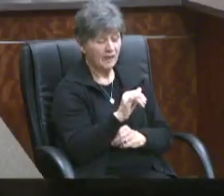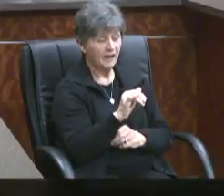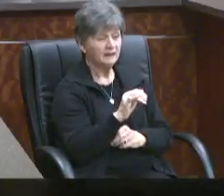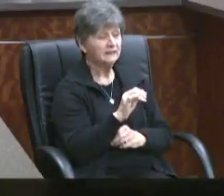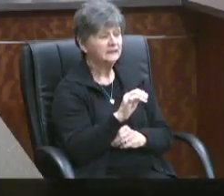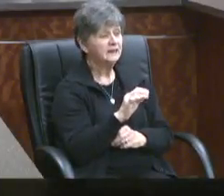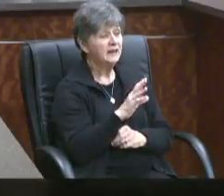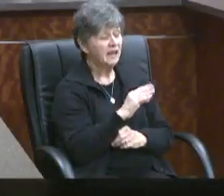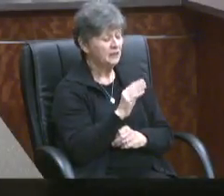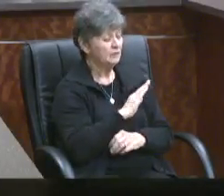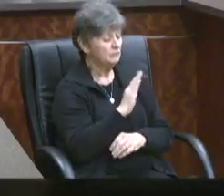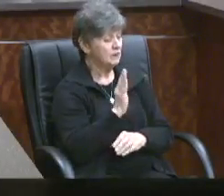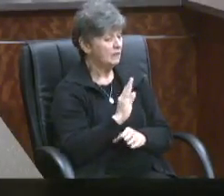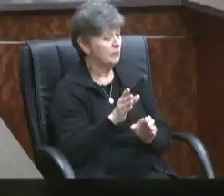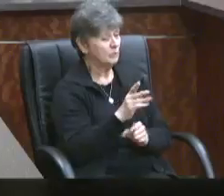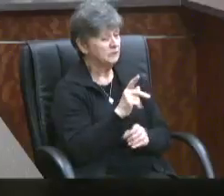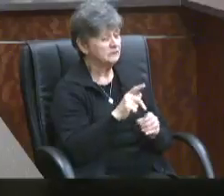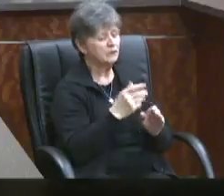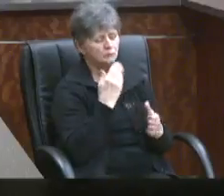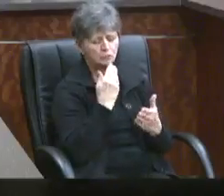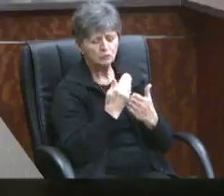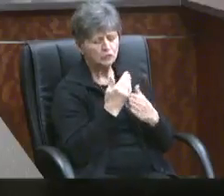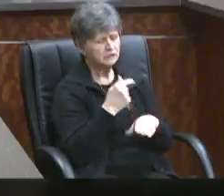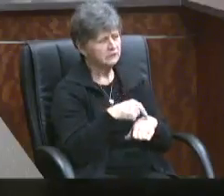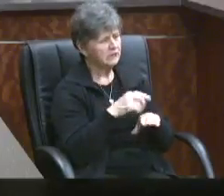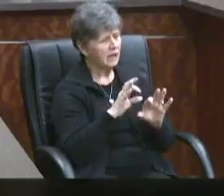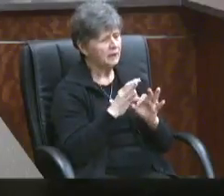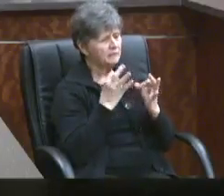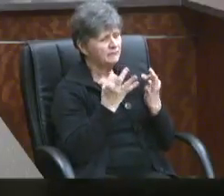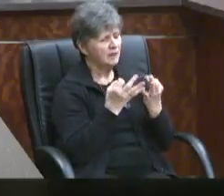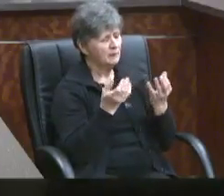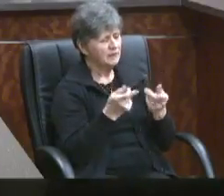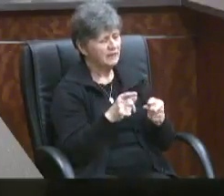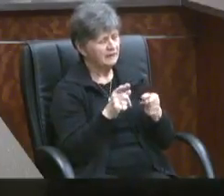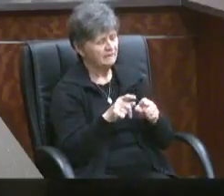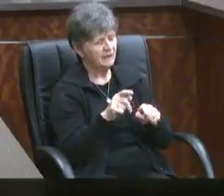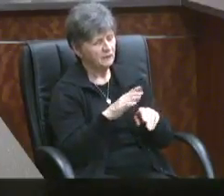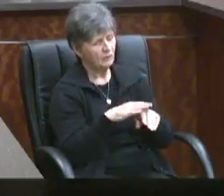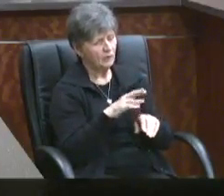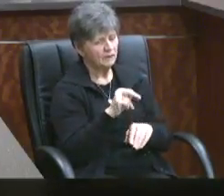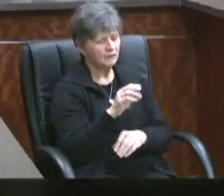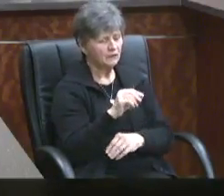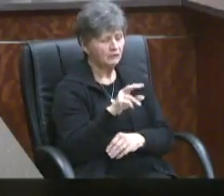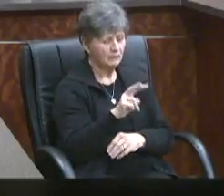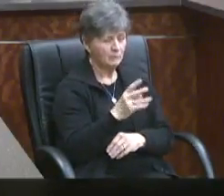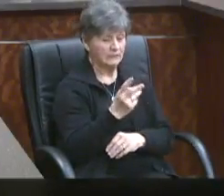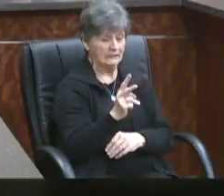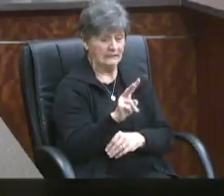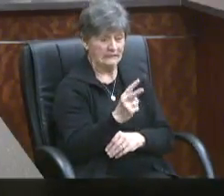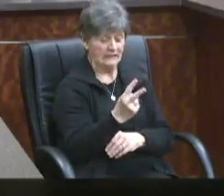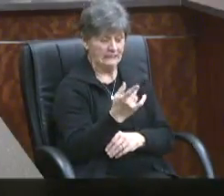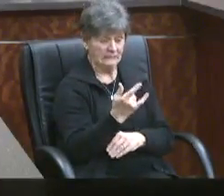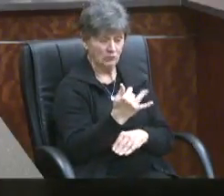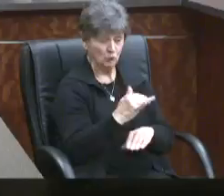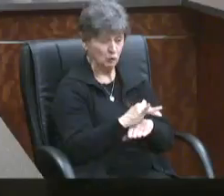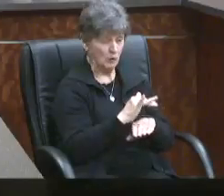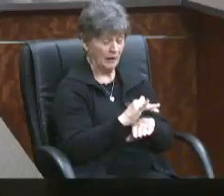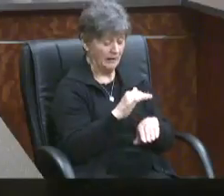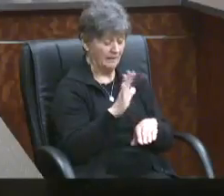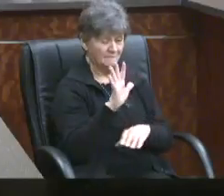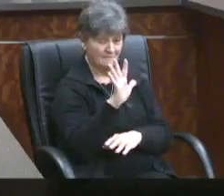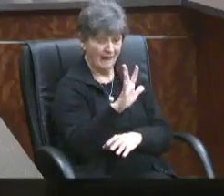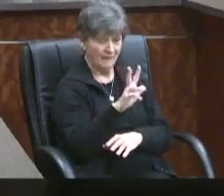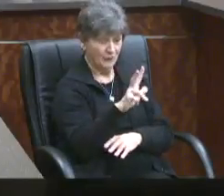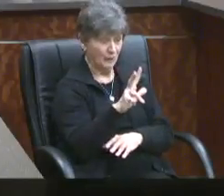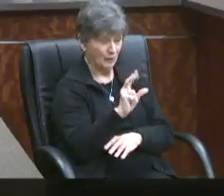a really good time, family event. So on November the 2nd. Tonight at 5:30,